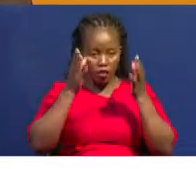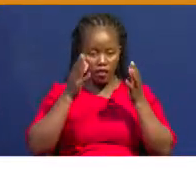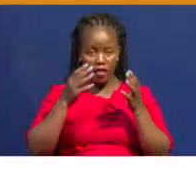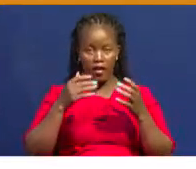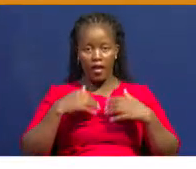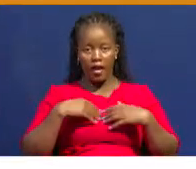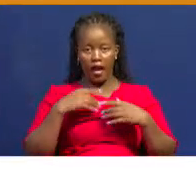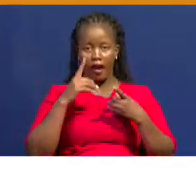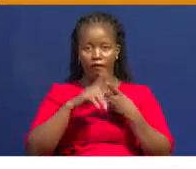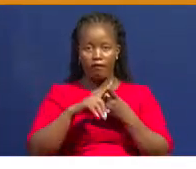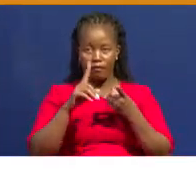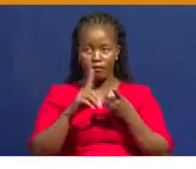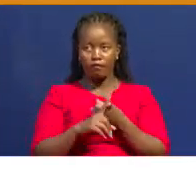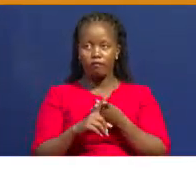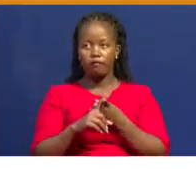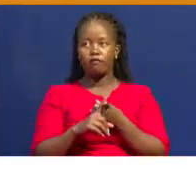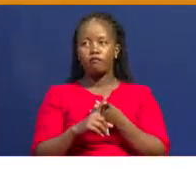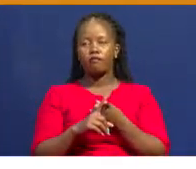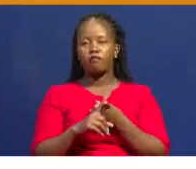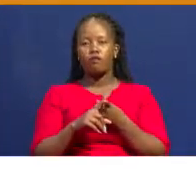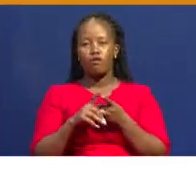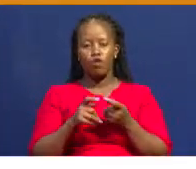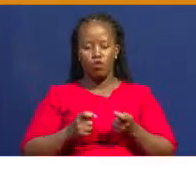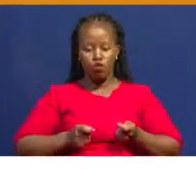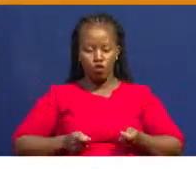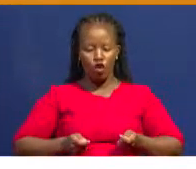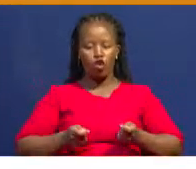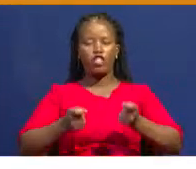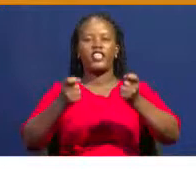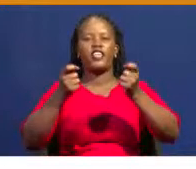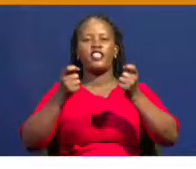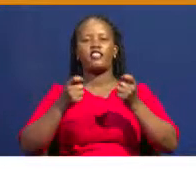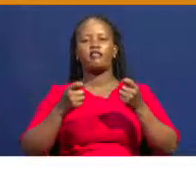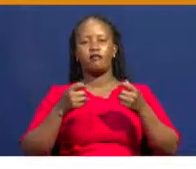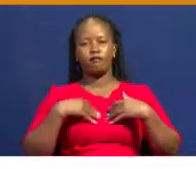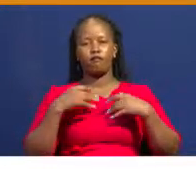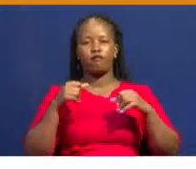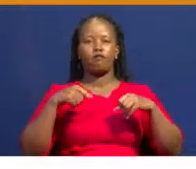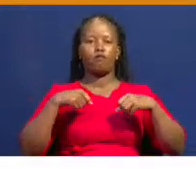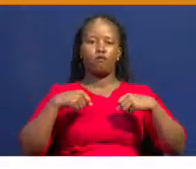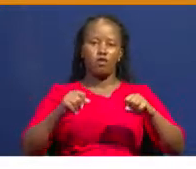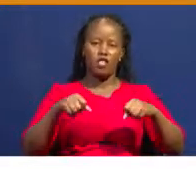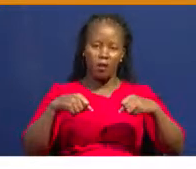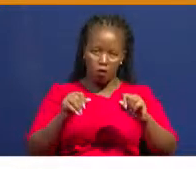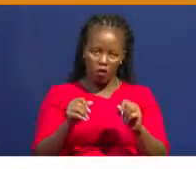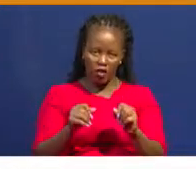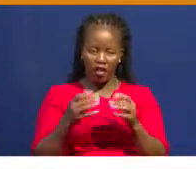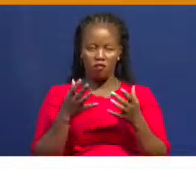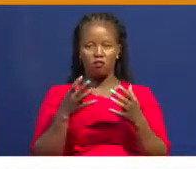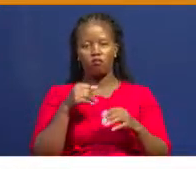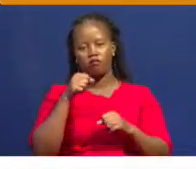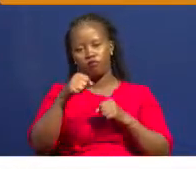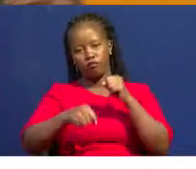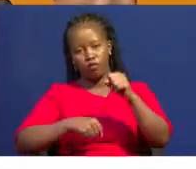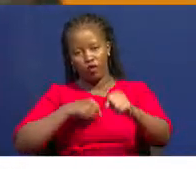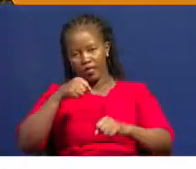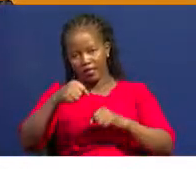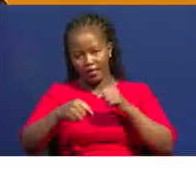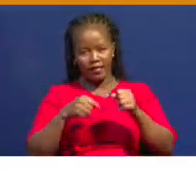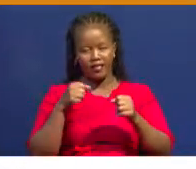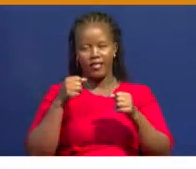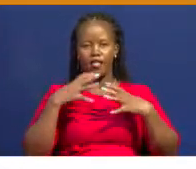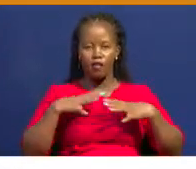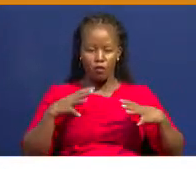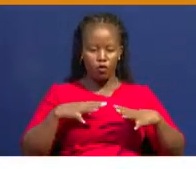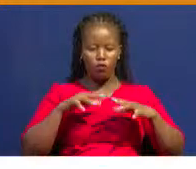have ox-driven, we have mukokoteni, we have border riders or pedals, we have pedal cyclists, we have all those